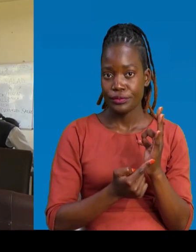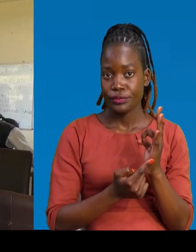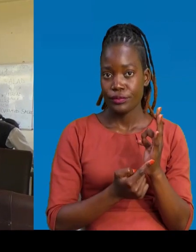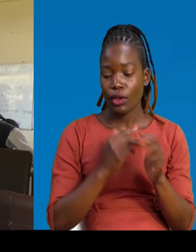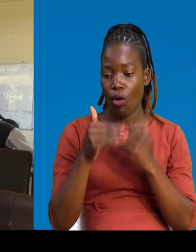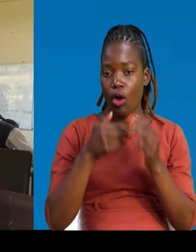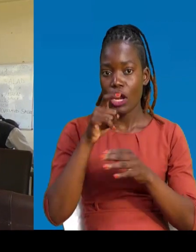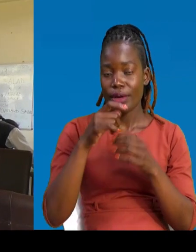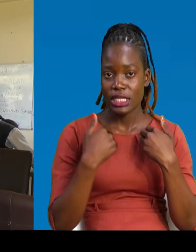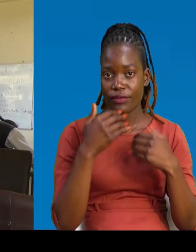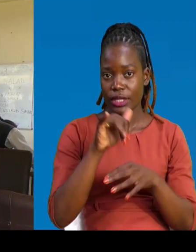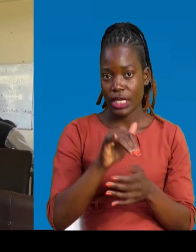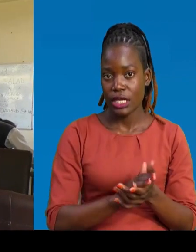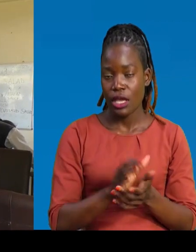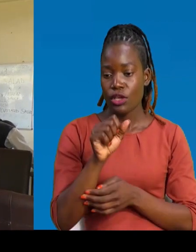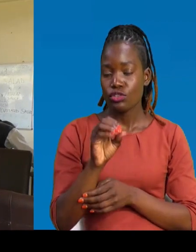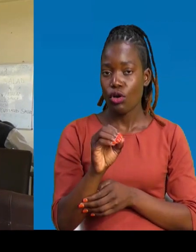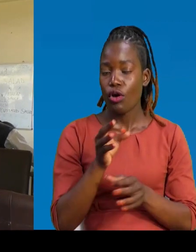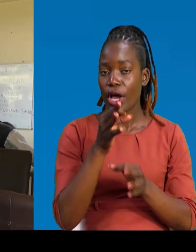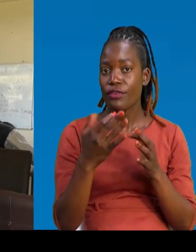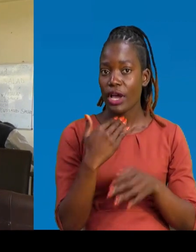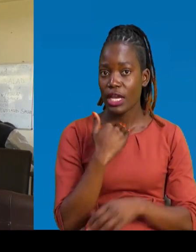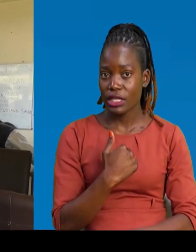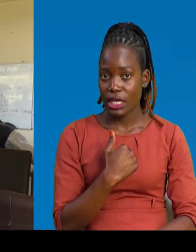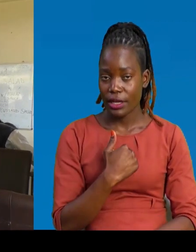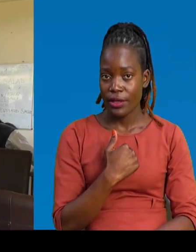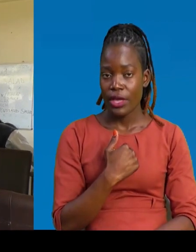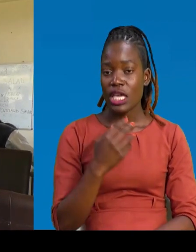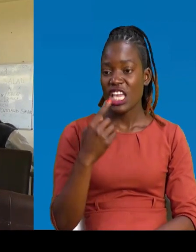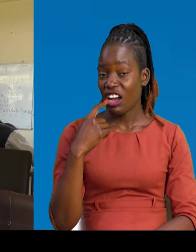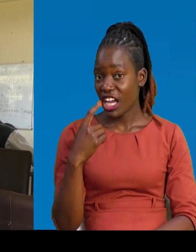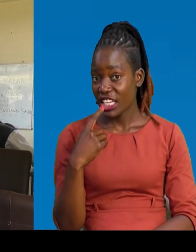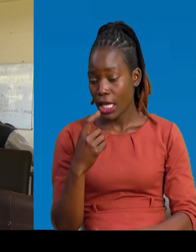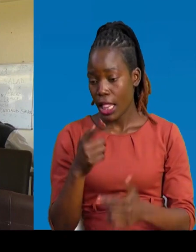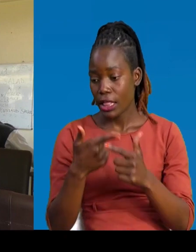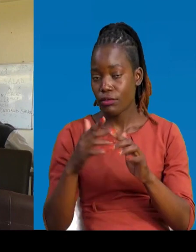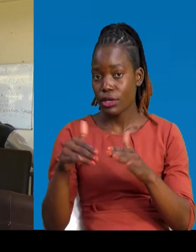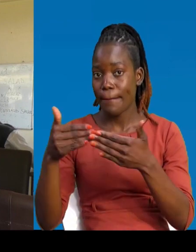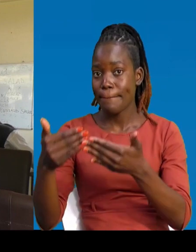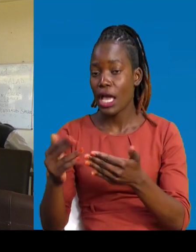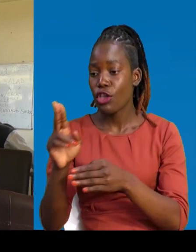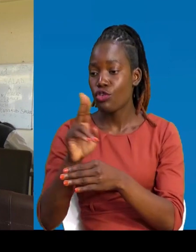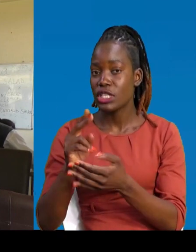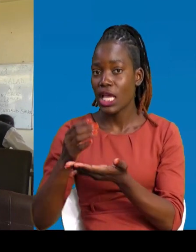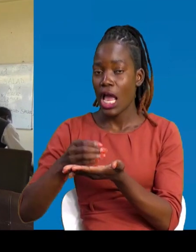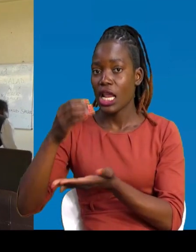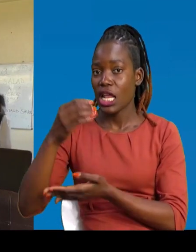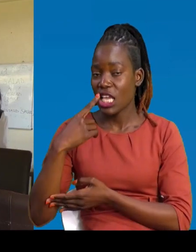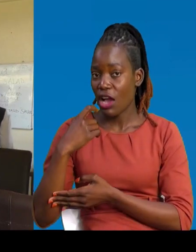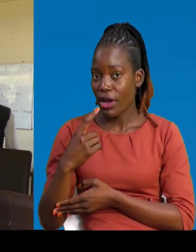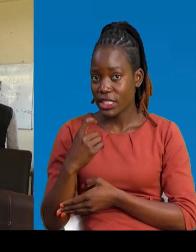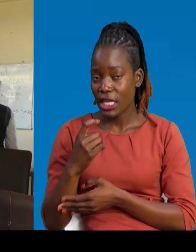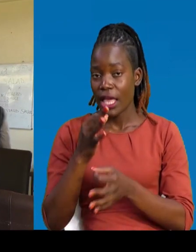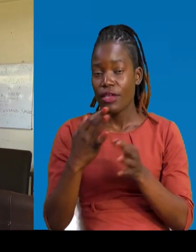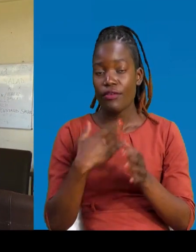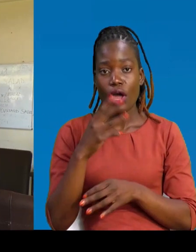maji, all the way. So kama anataka ya white wine, atasaviwa kwa ya white wine. Na wote, utafind